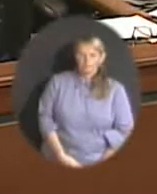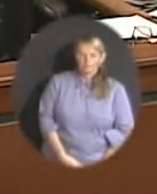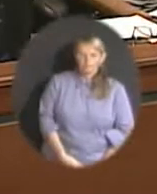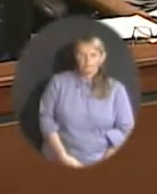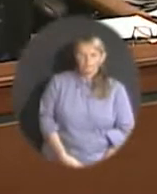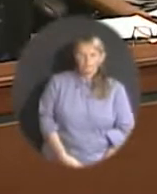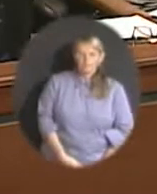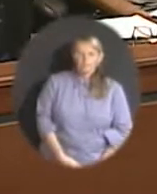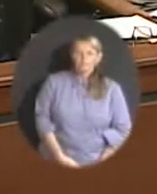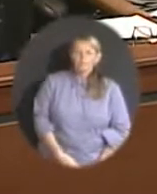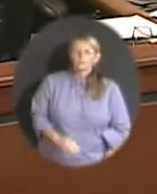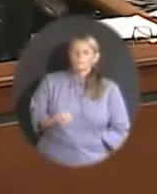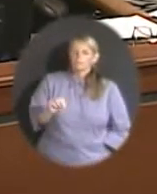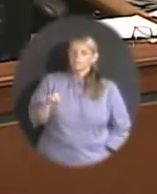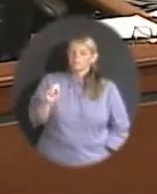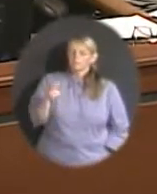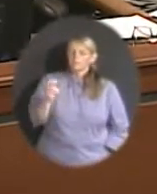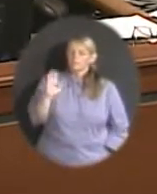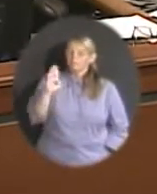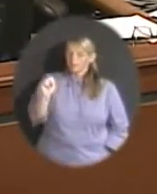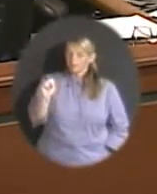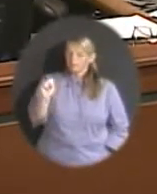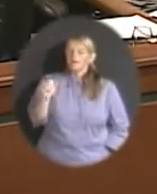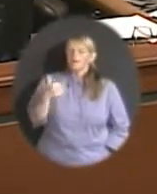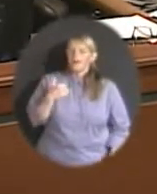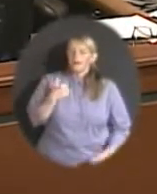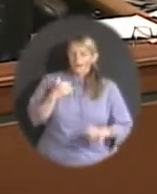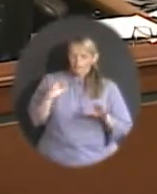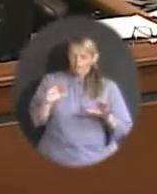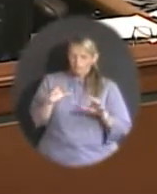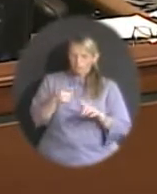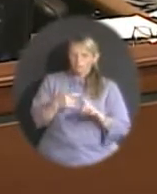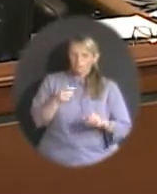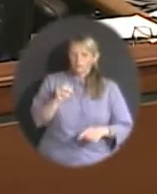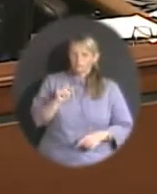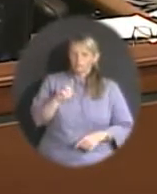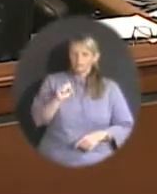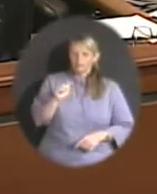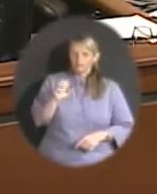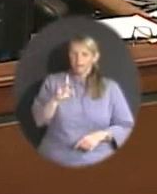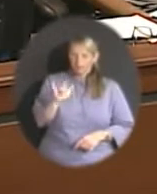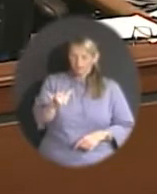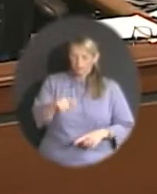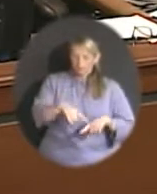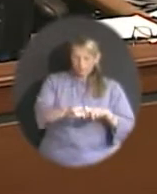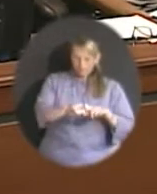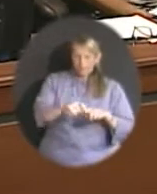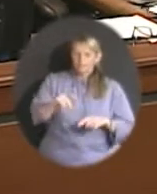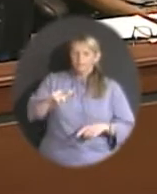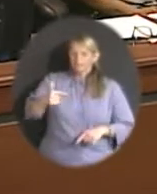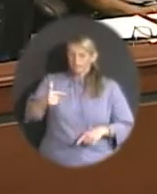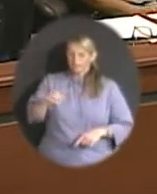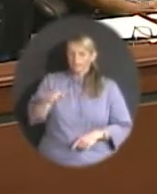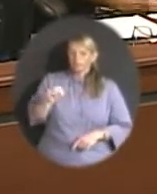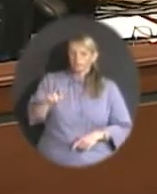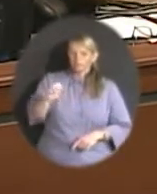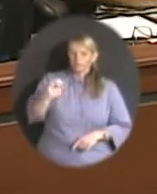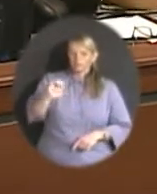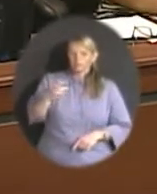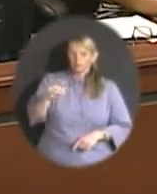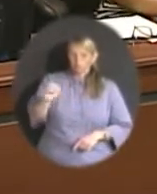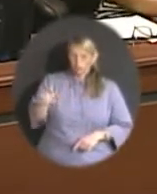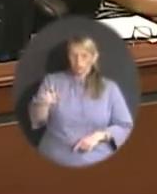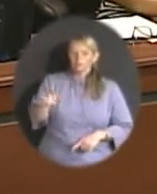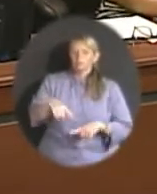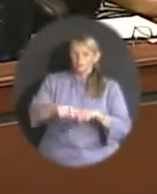So Ms. Hibbs, I have a motion by Ms. Ashley to cease nominations and a second by Mr. Shearer to cease nominations. So